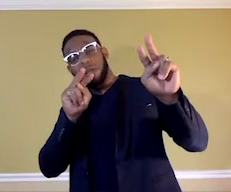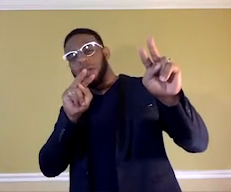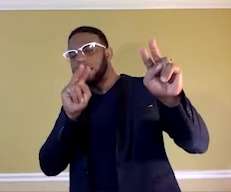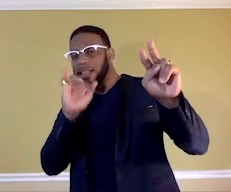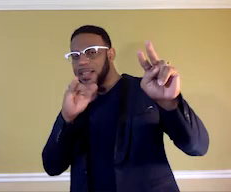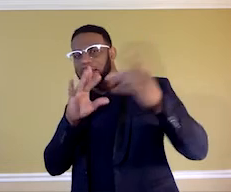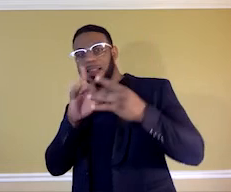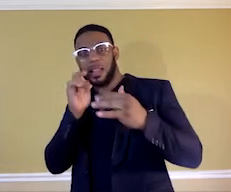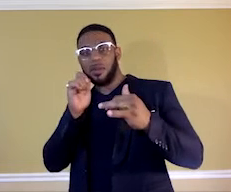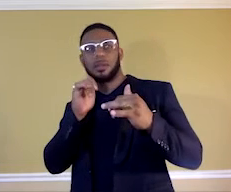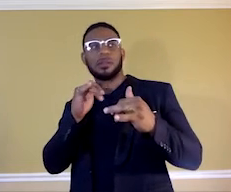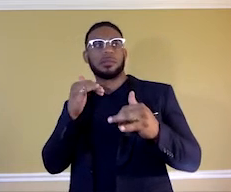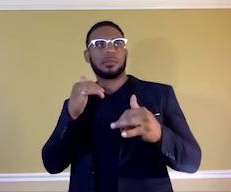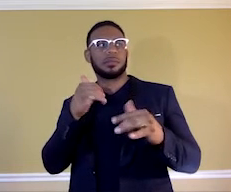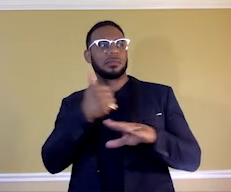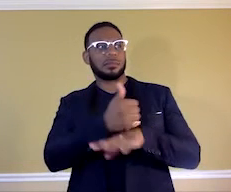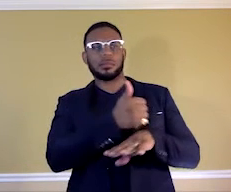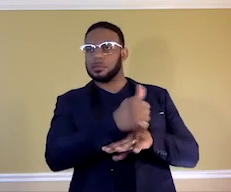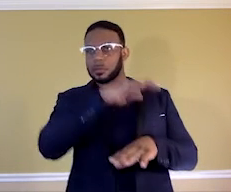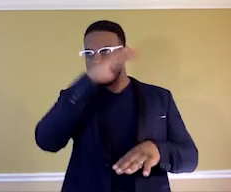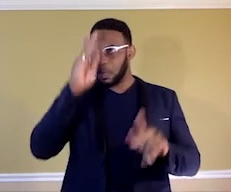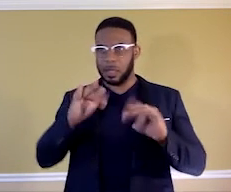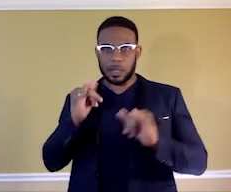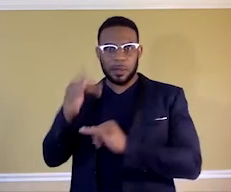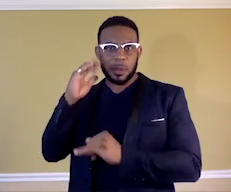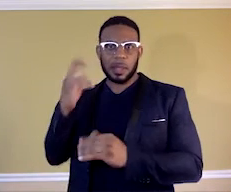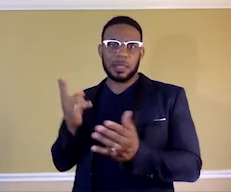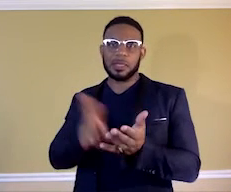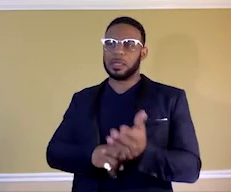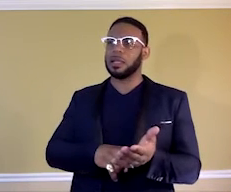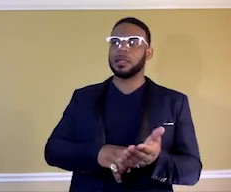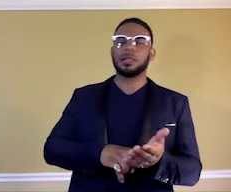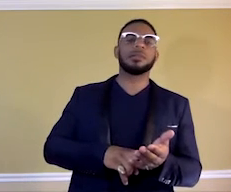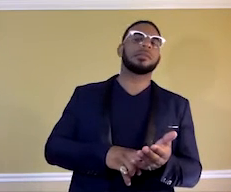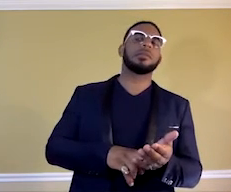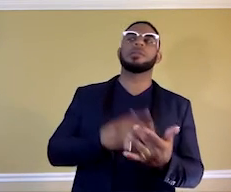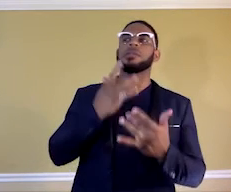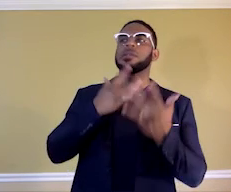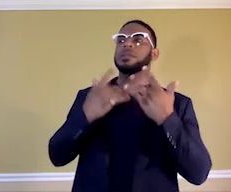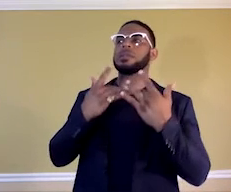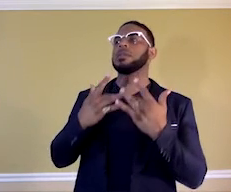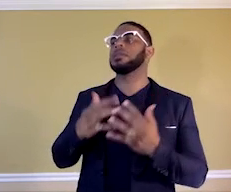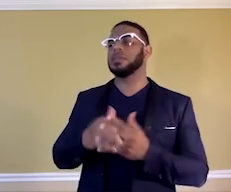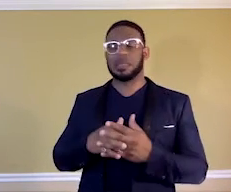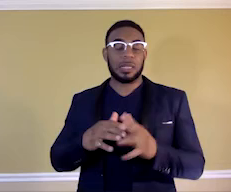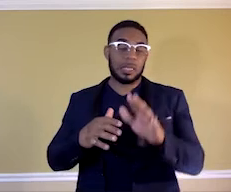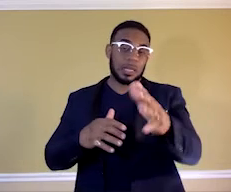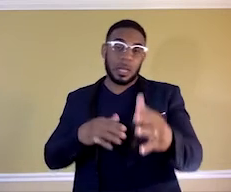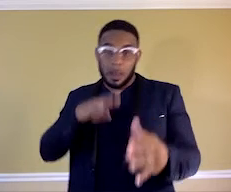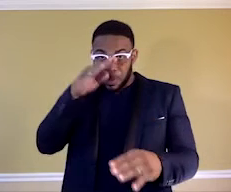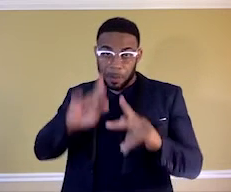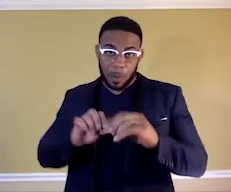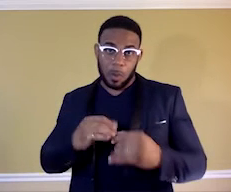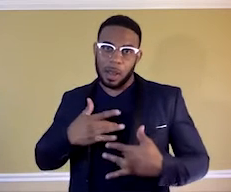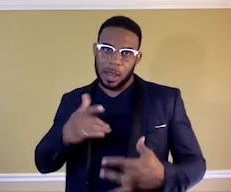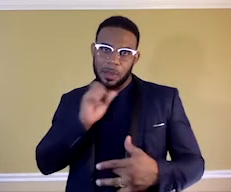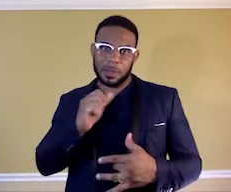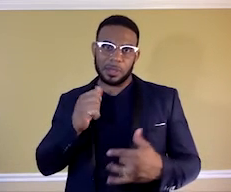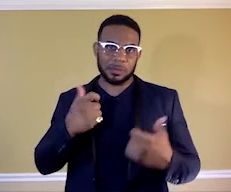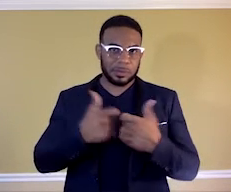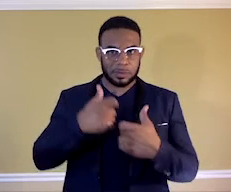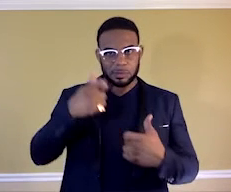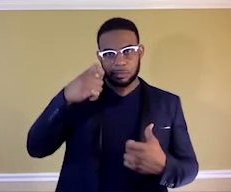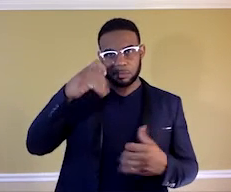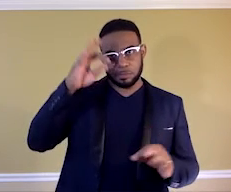say that they will fault Black individuals by citing their perceived shortcomings. So Black people are more likely to be digitally